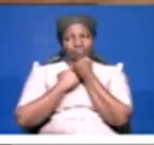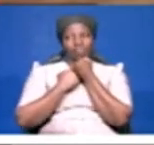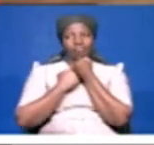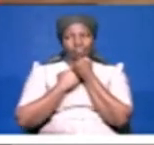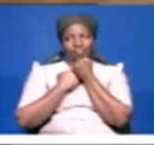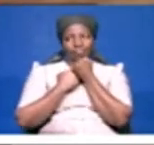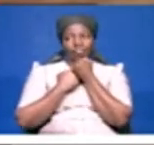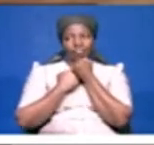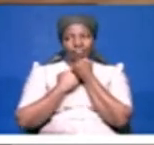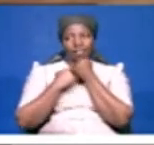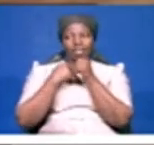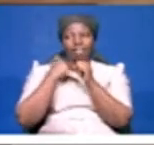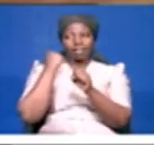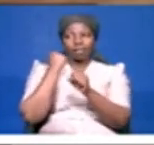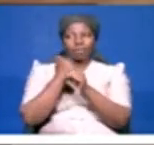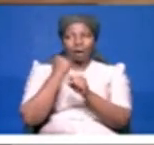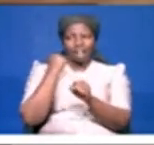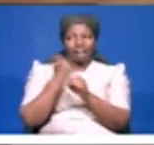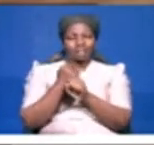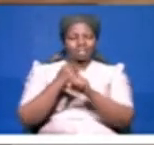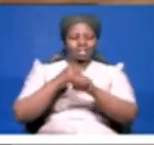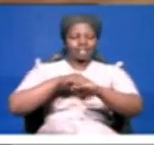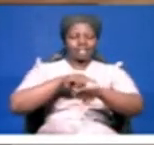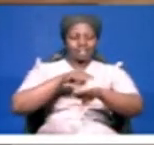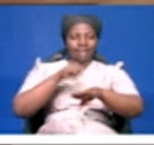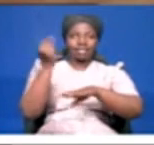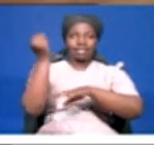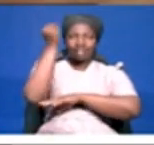and working extra hours